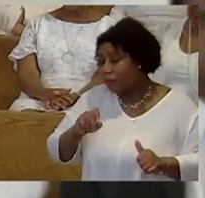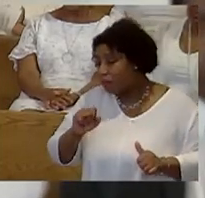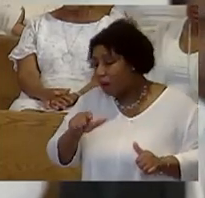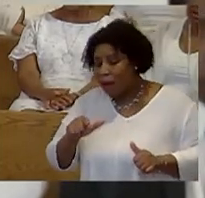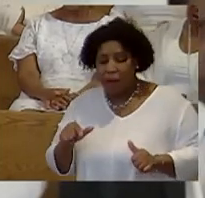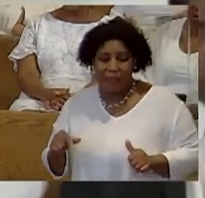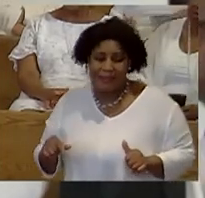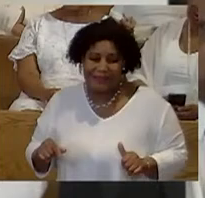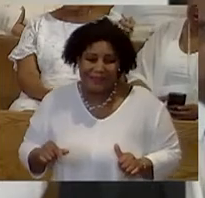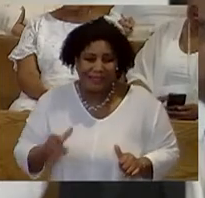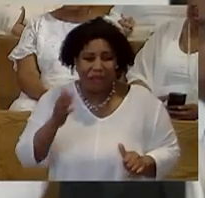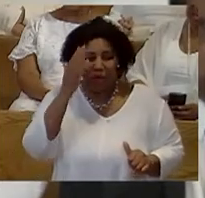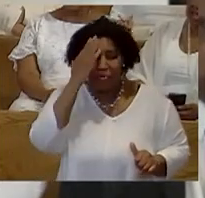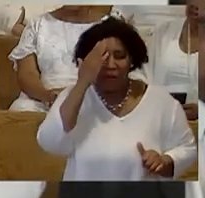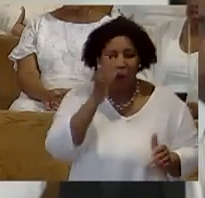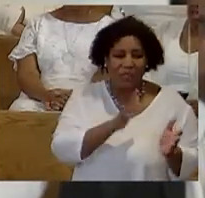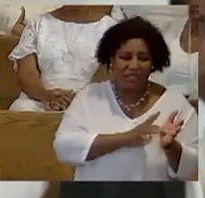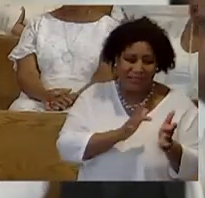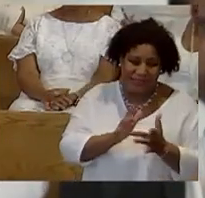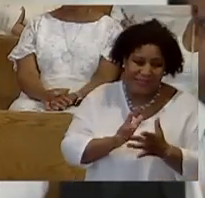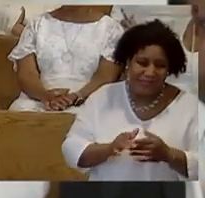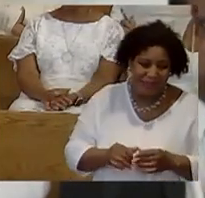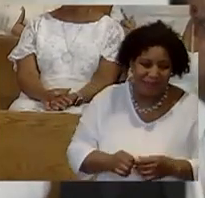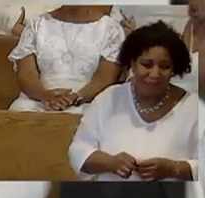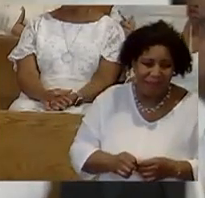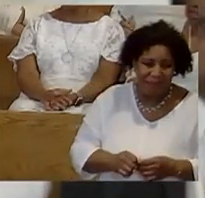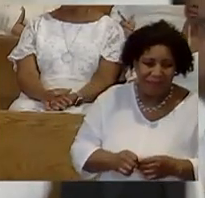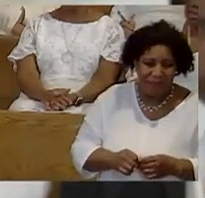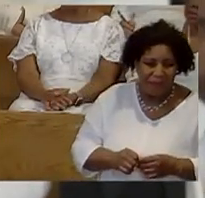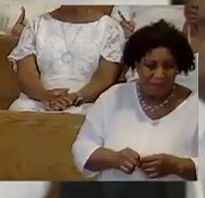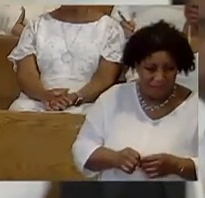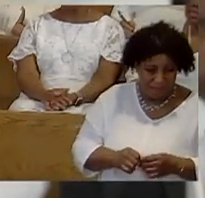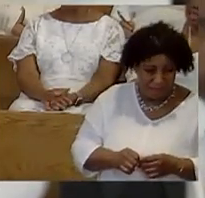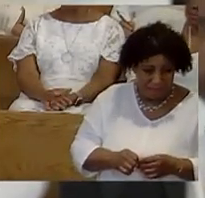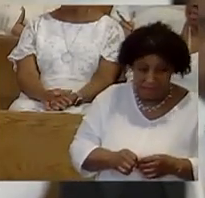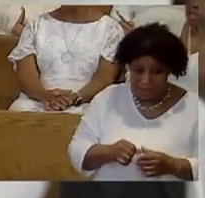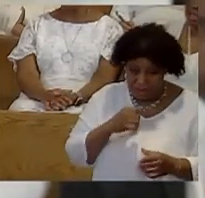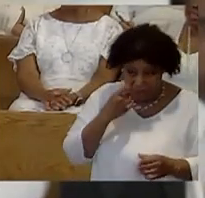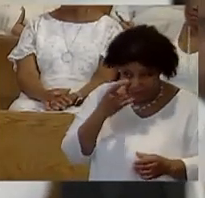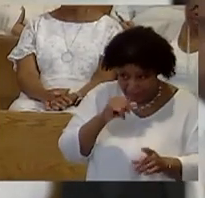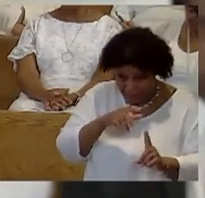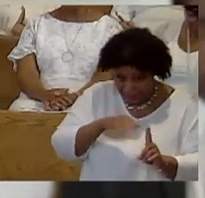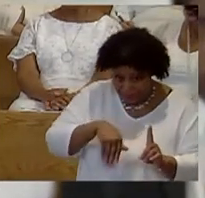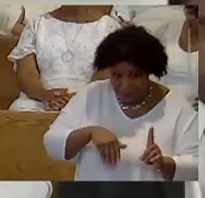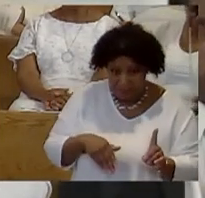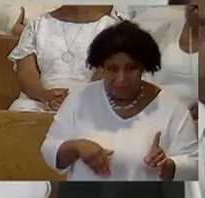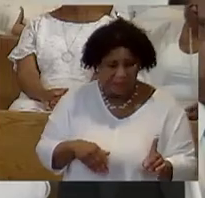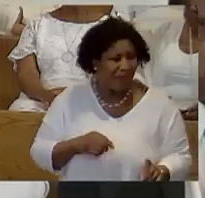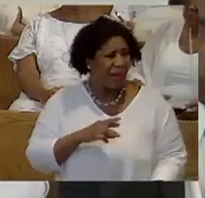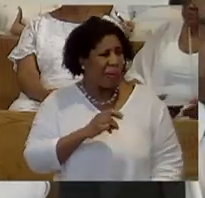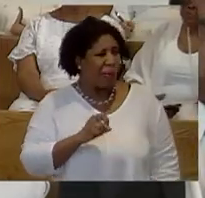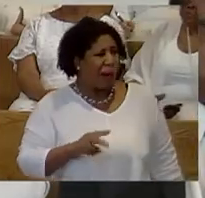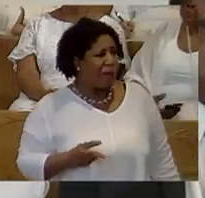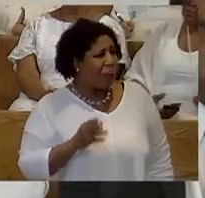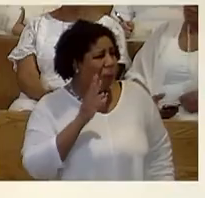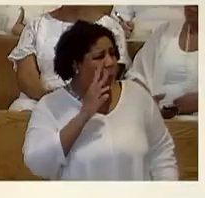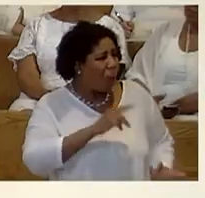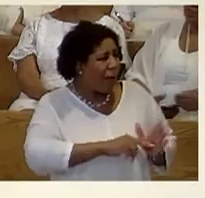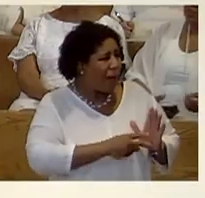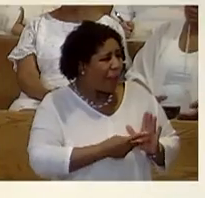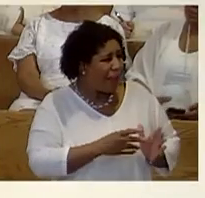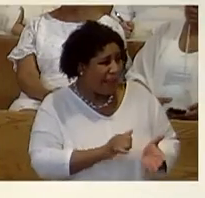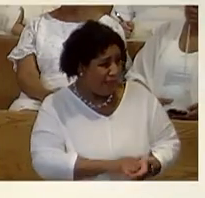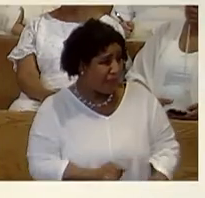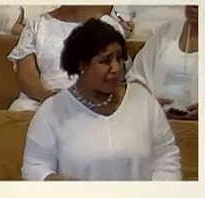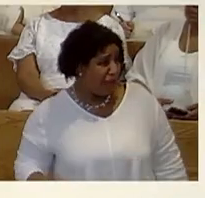is to know Jesus. Y'all ain't get that yet. You say, Reverend, what do you mean? That's all you got